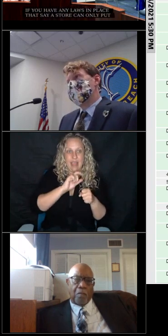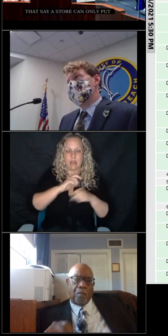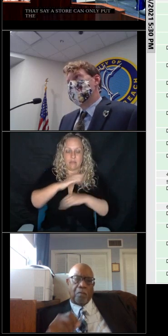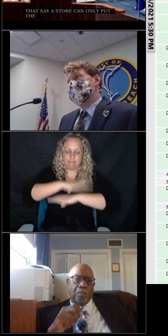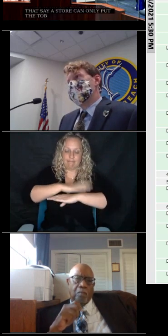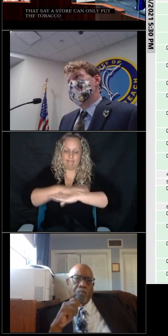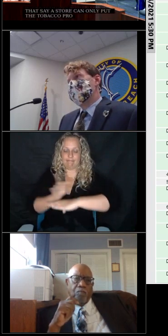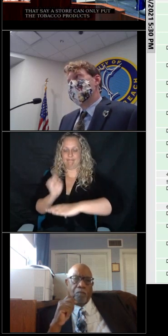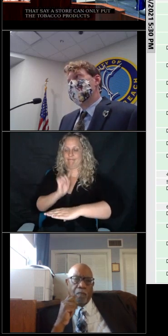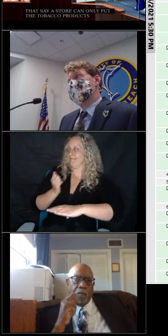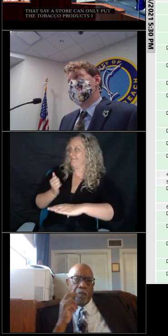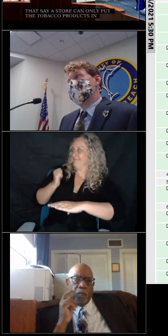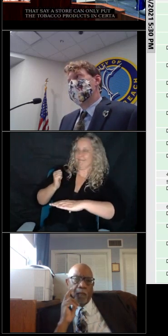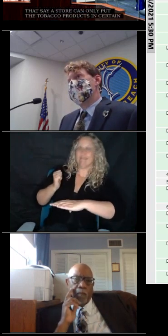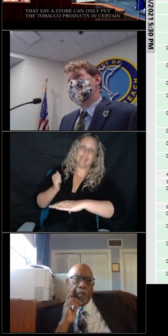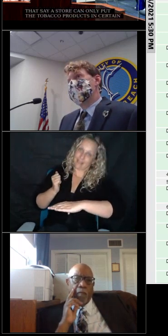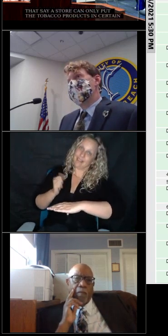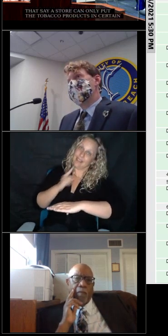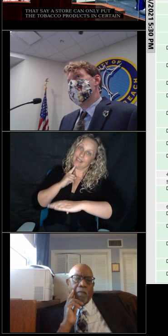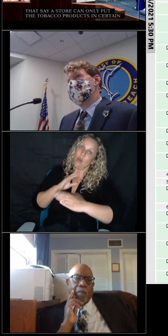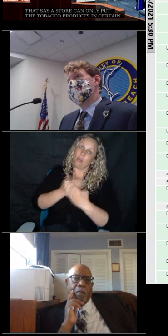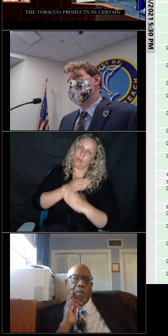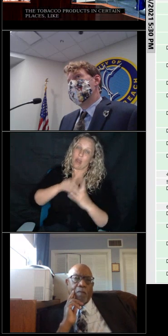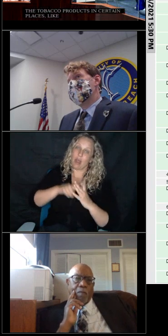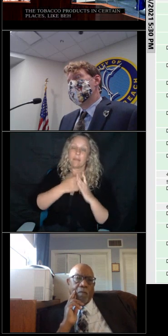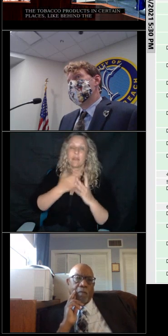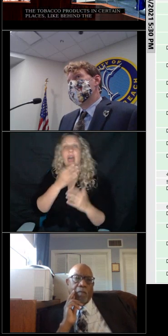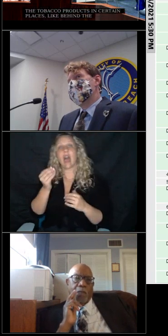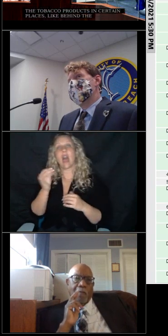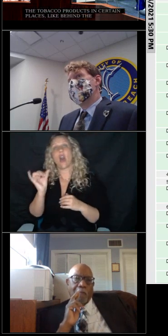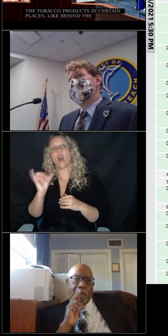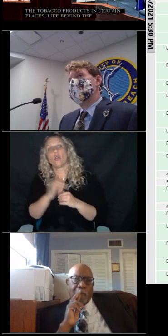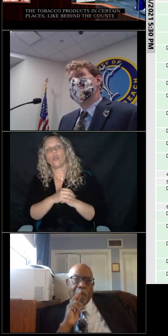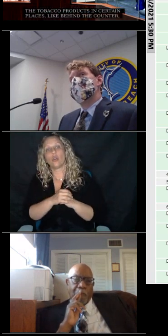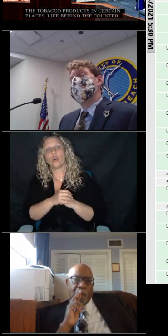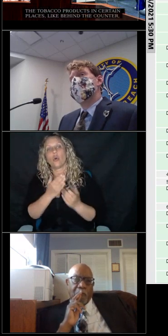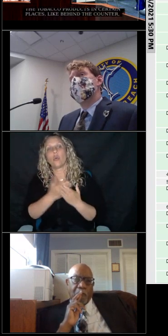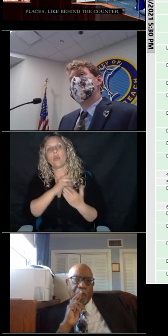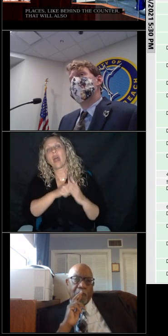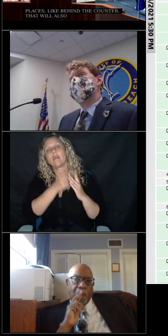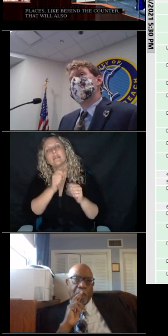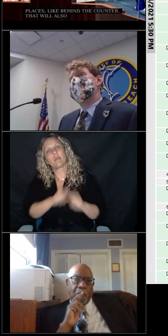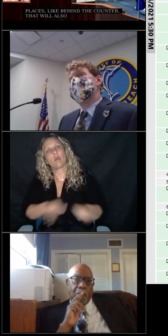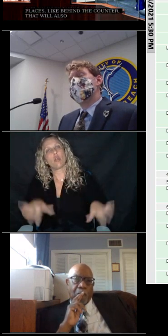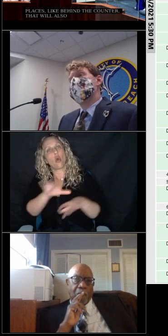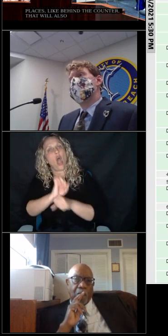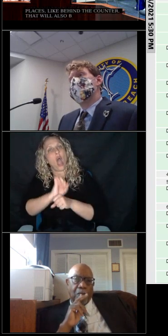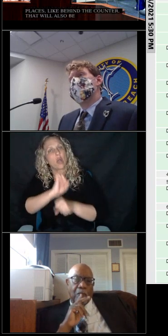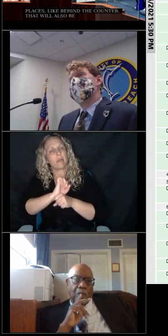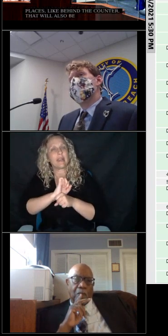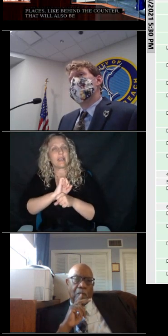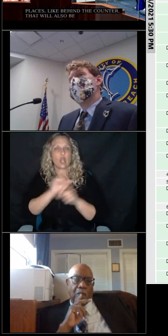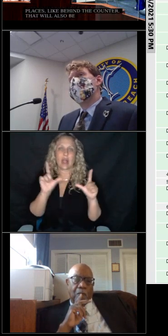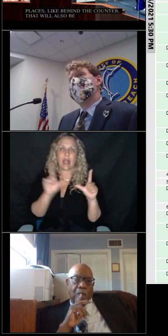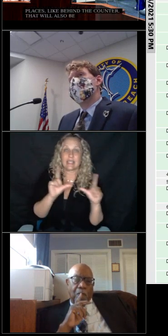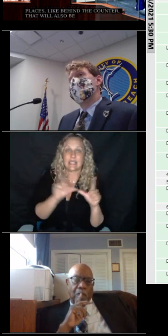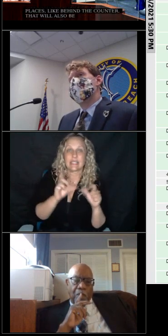counter, that will also be preempted. And we preempted some local occupational